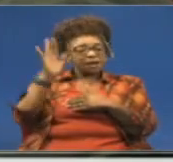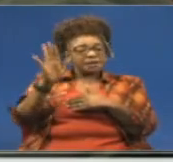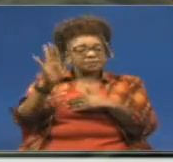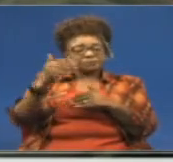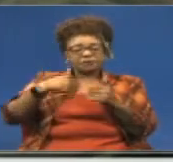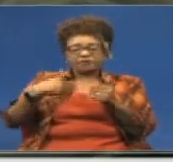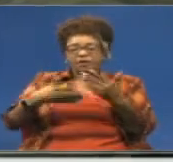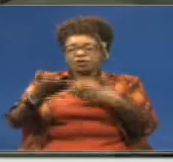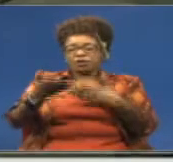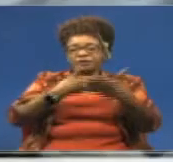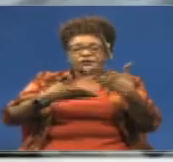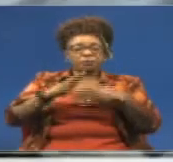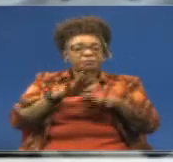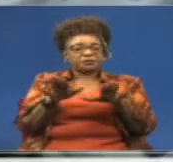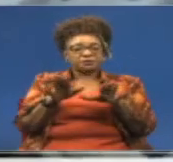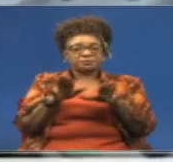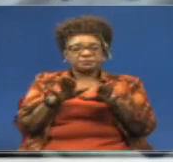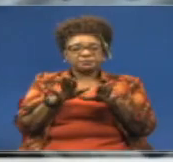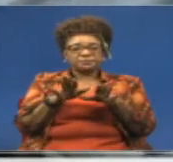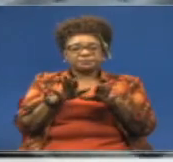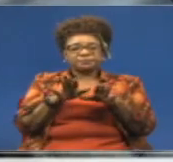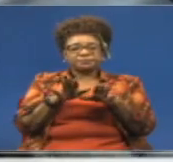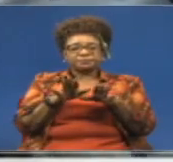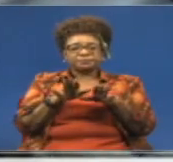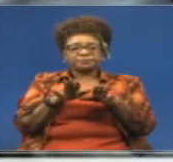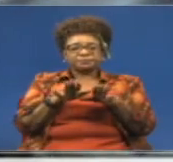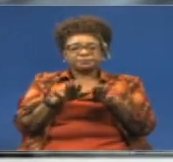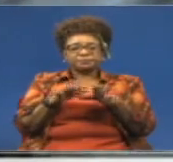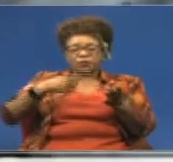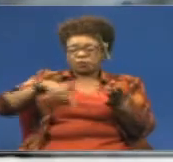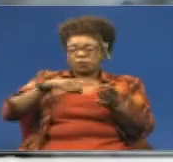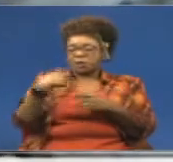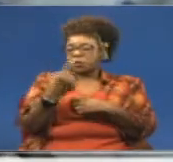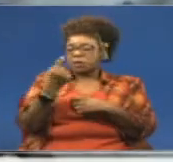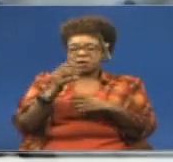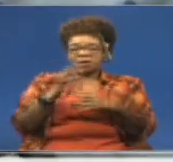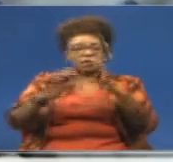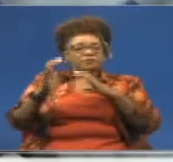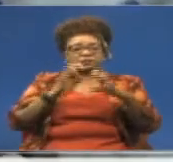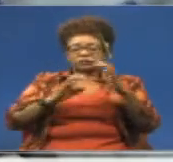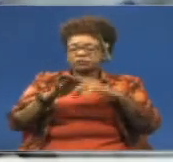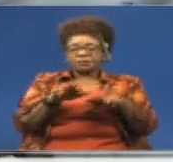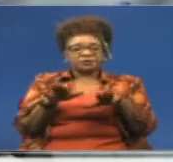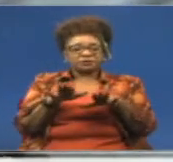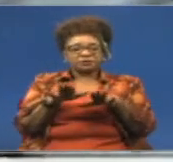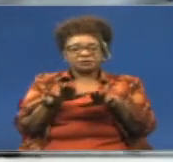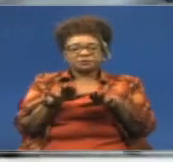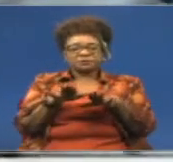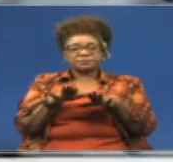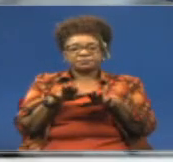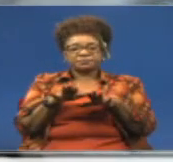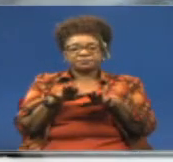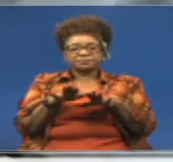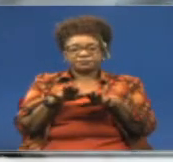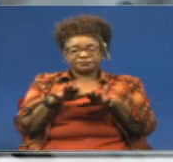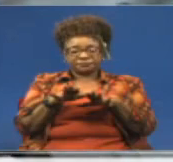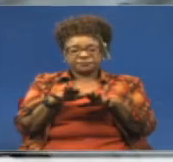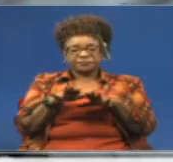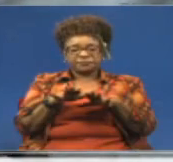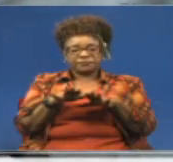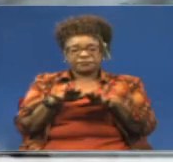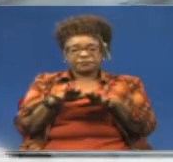having a conversation. No, we were just having conversations. You were just having conversations. Thank you. Yes.